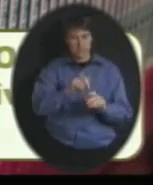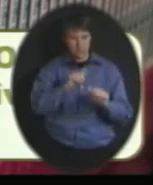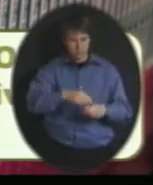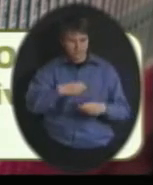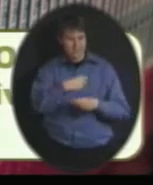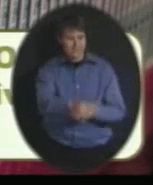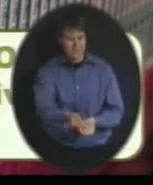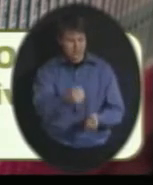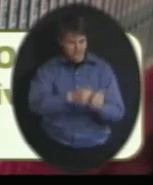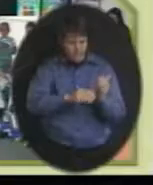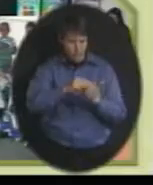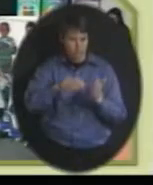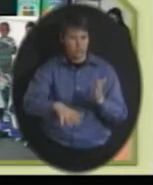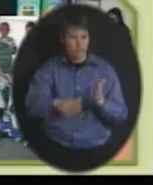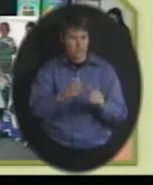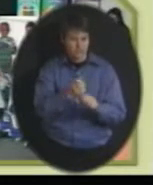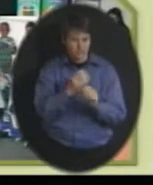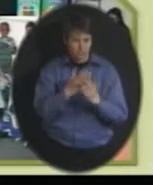and that was pretty important.